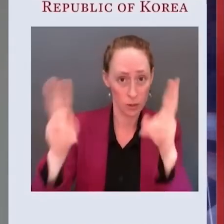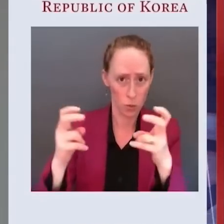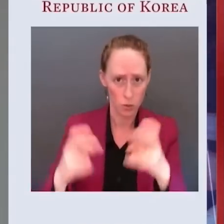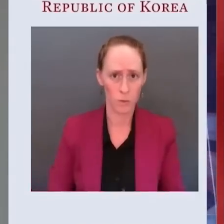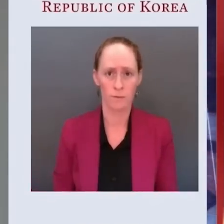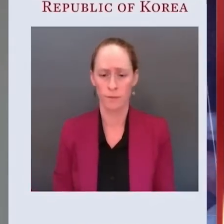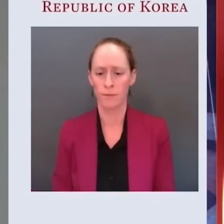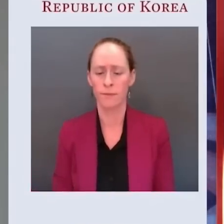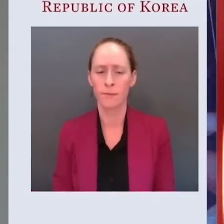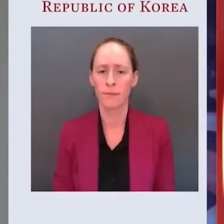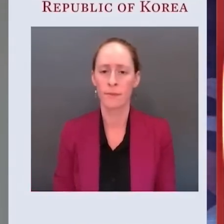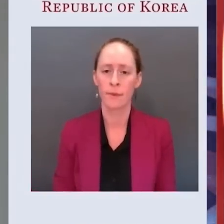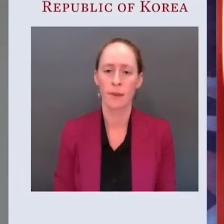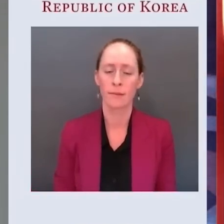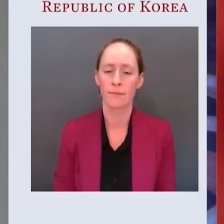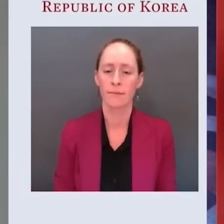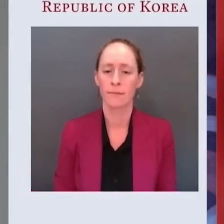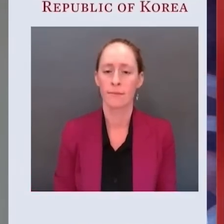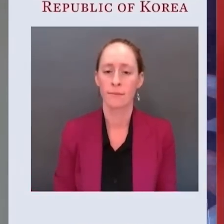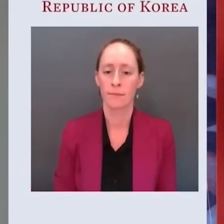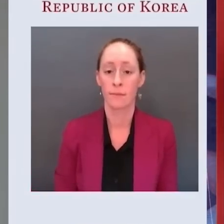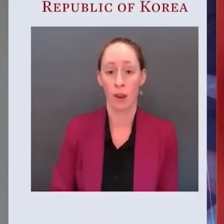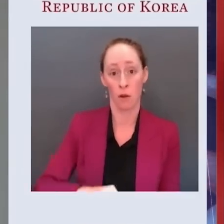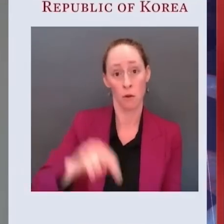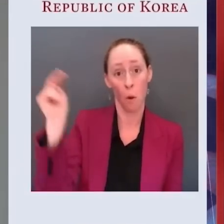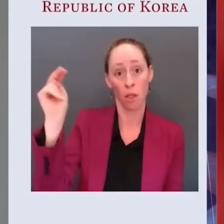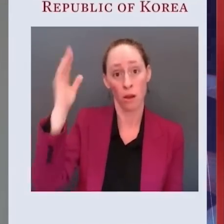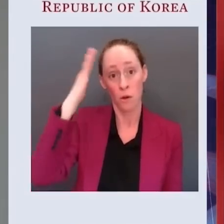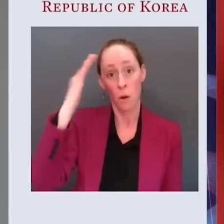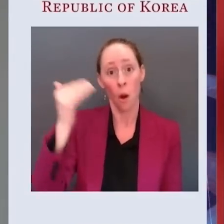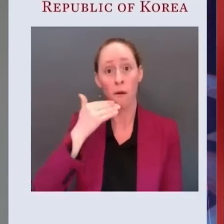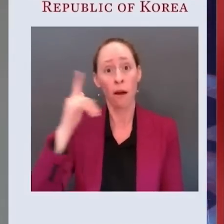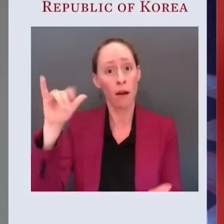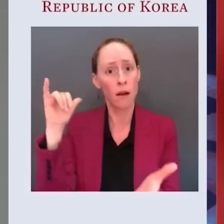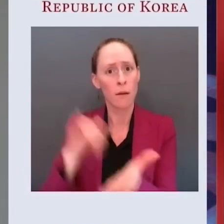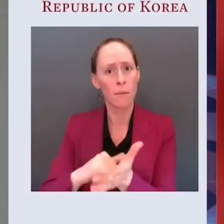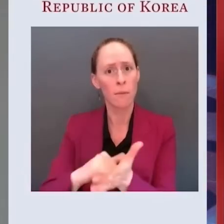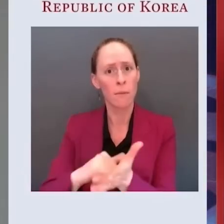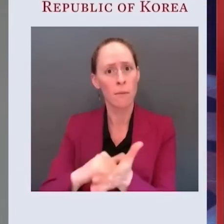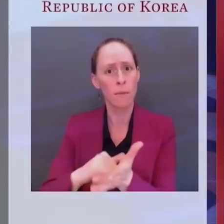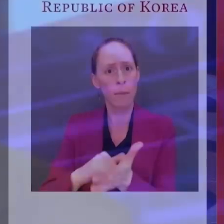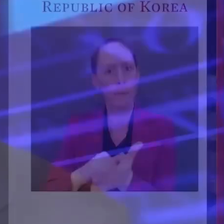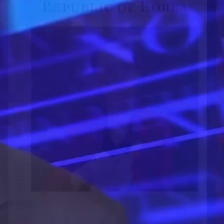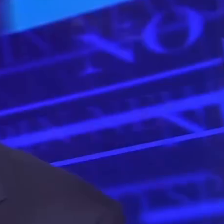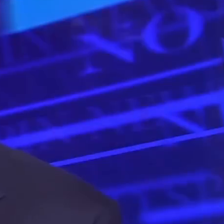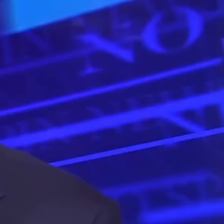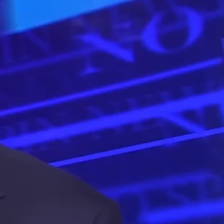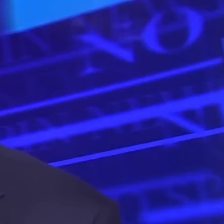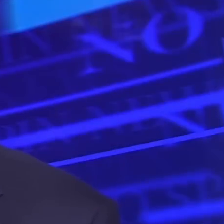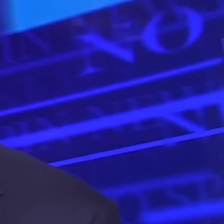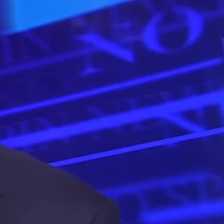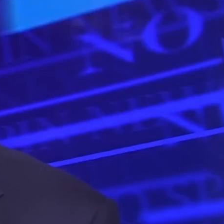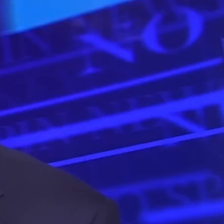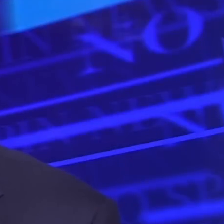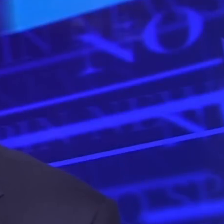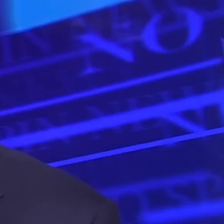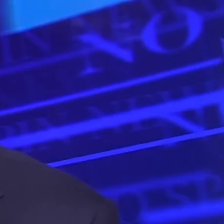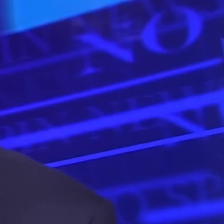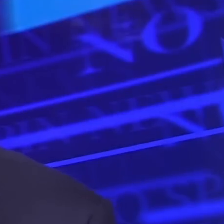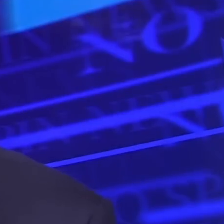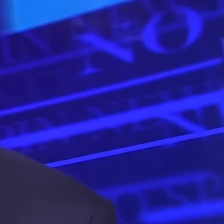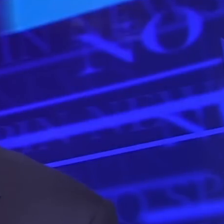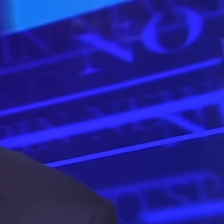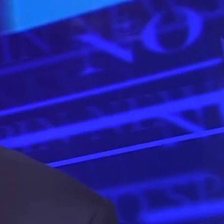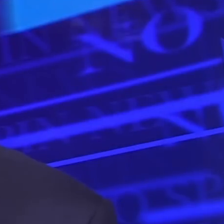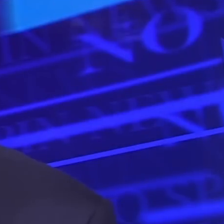unacceptable and will result in the end of whatever regime were to take such an action. Okay, that's good. Just